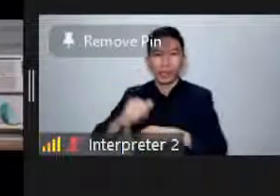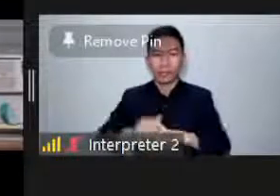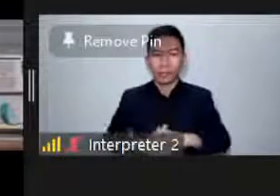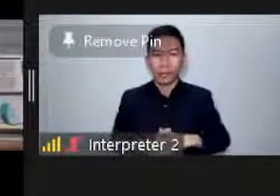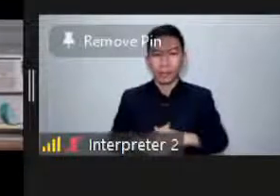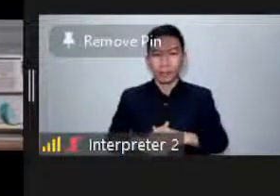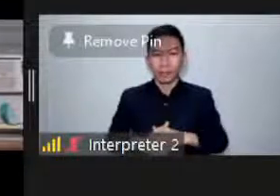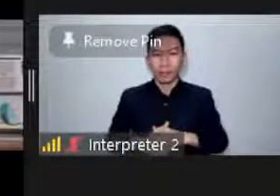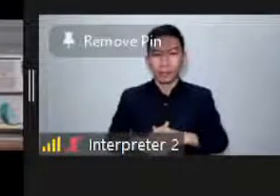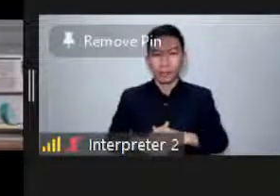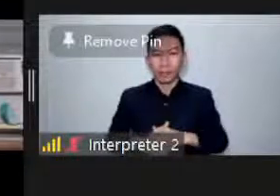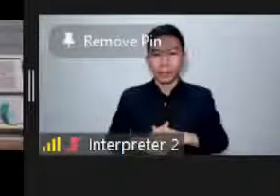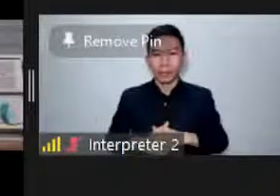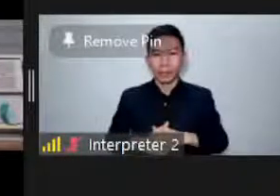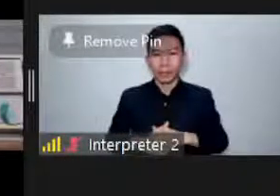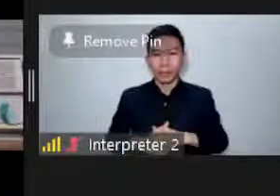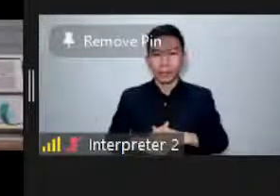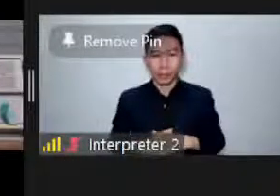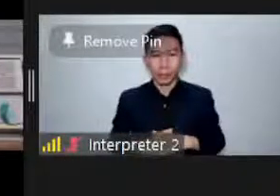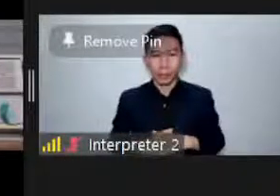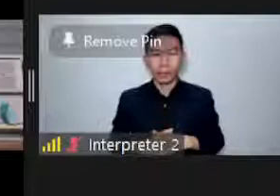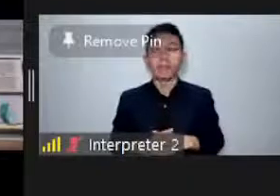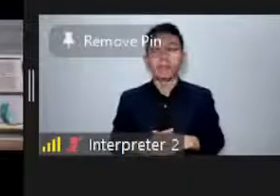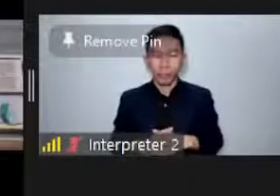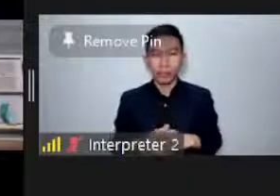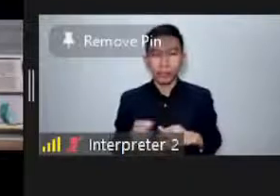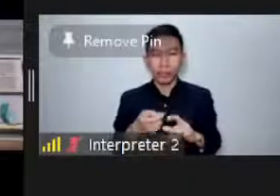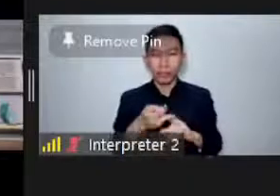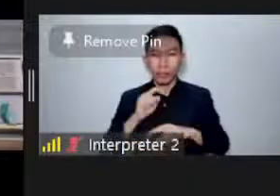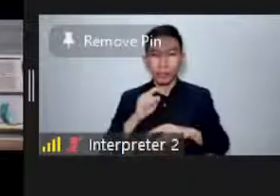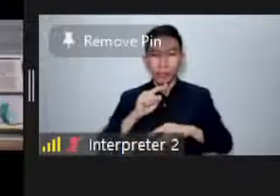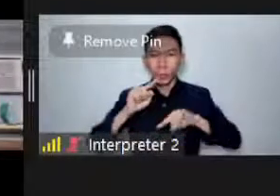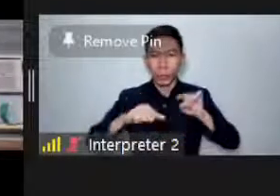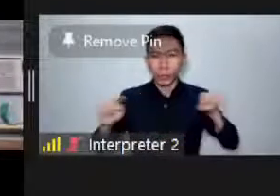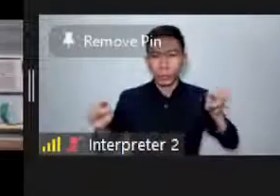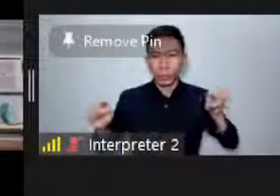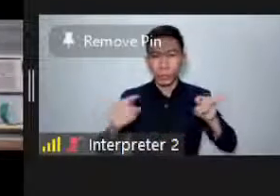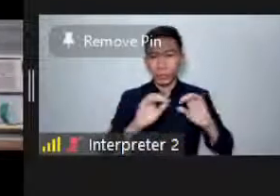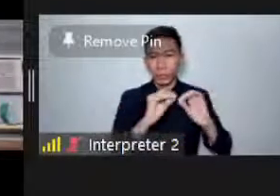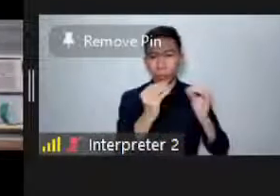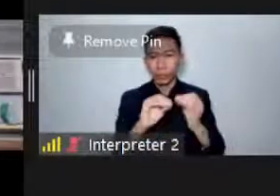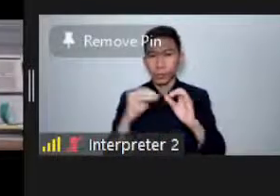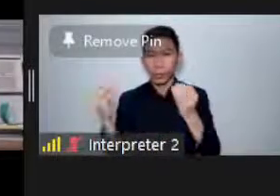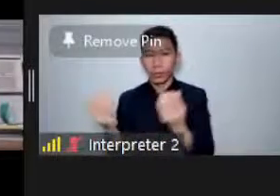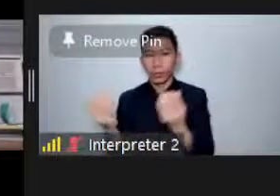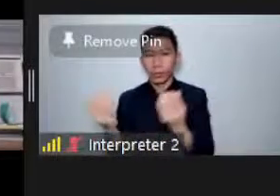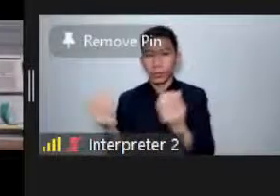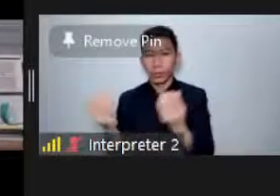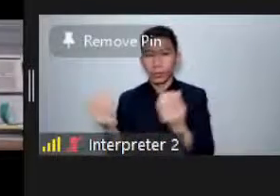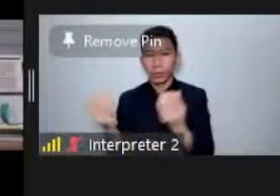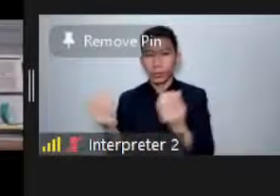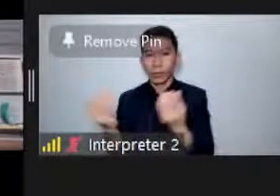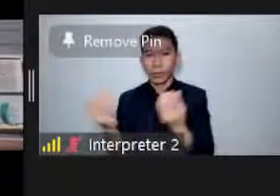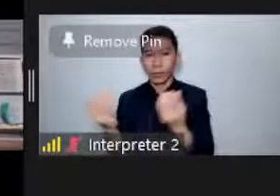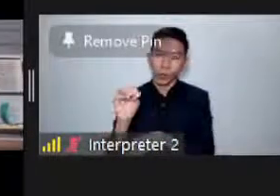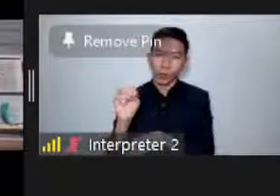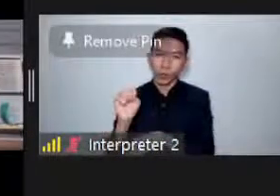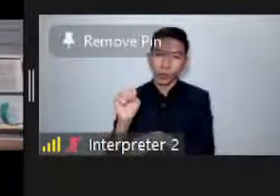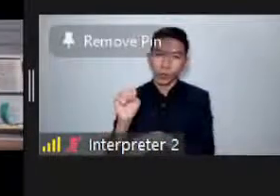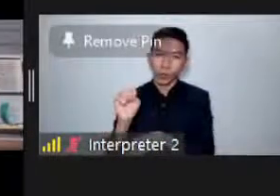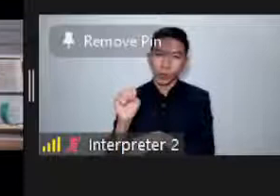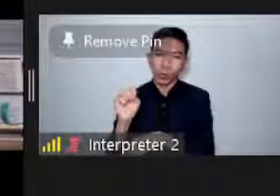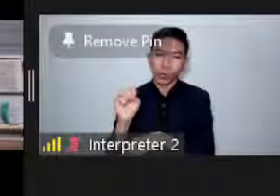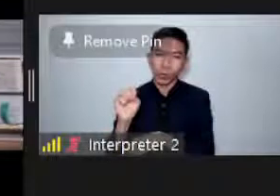By virtue of the Notice of Organization, Staffing, and Compensation Action, or NOSCA, issued by the Department of Budget